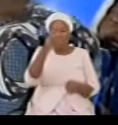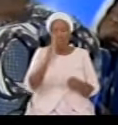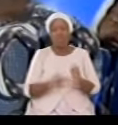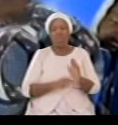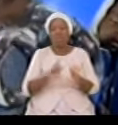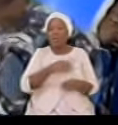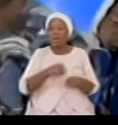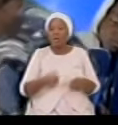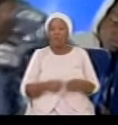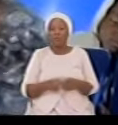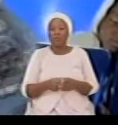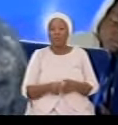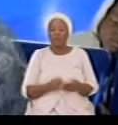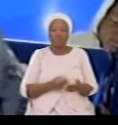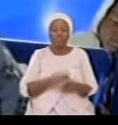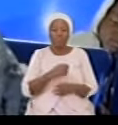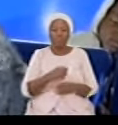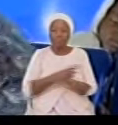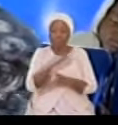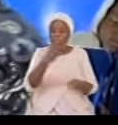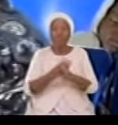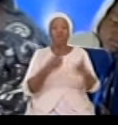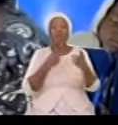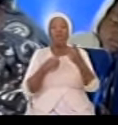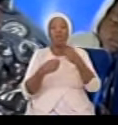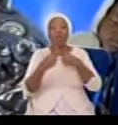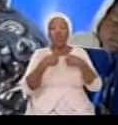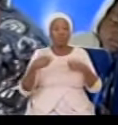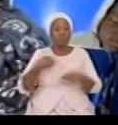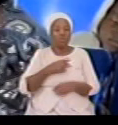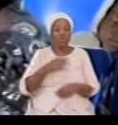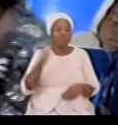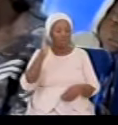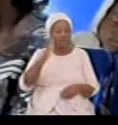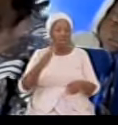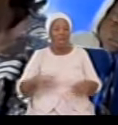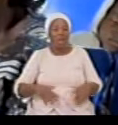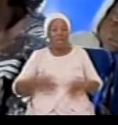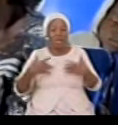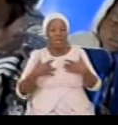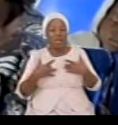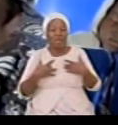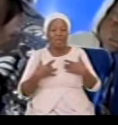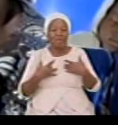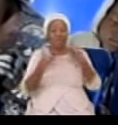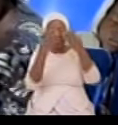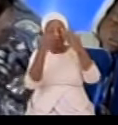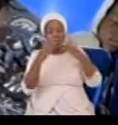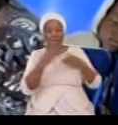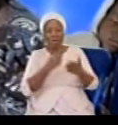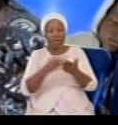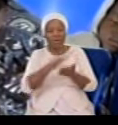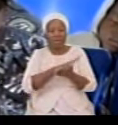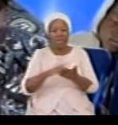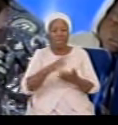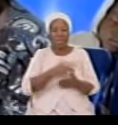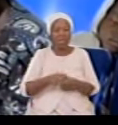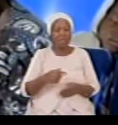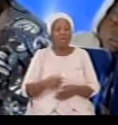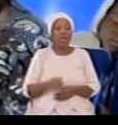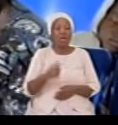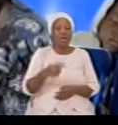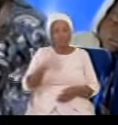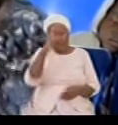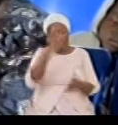should live soberly and righteously and godly in this present